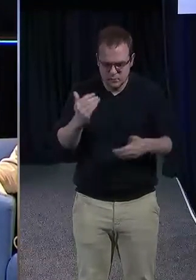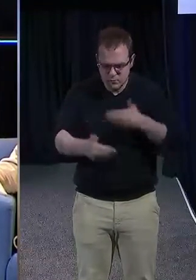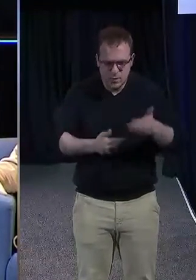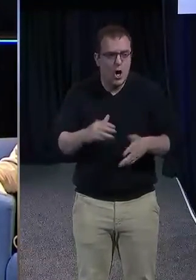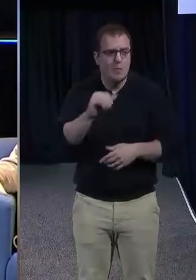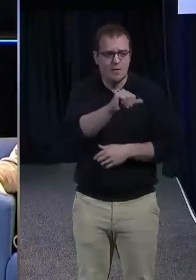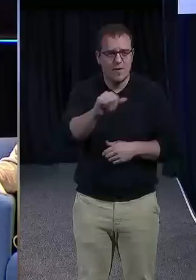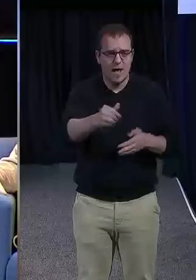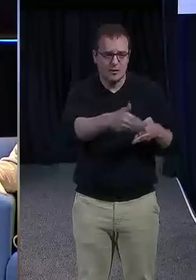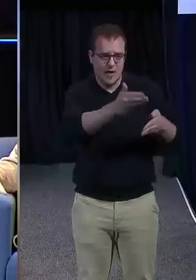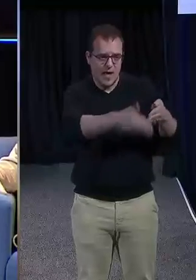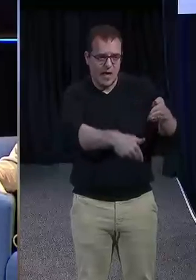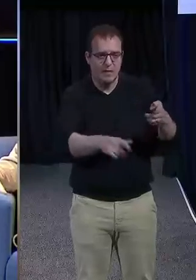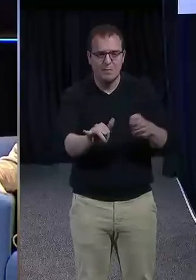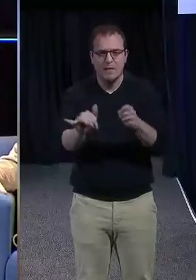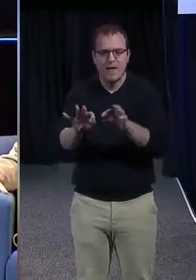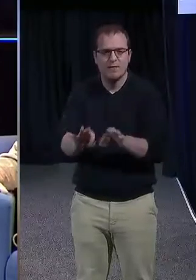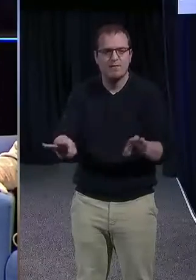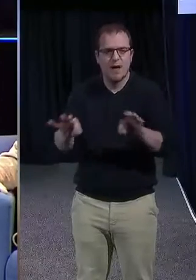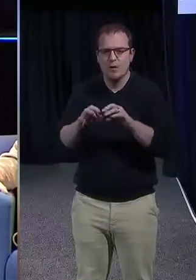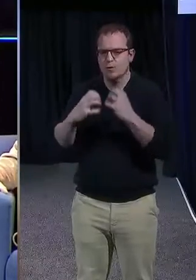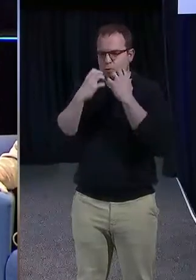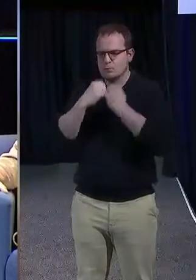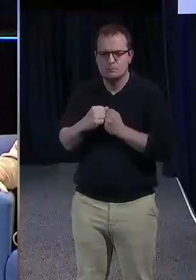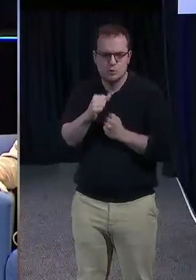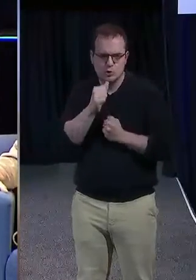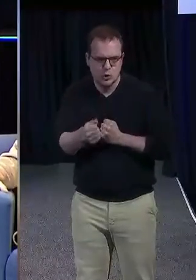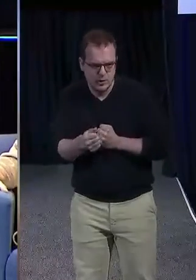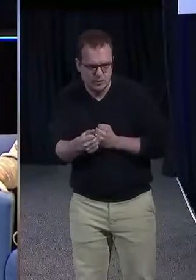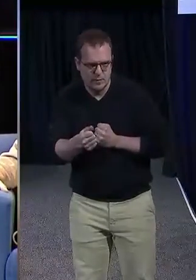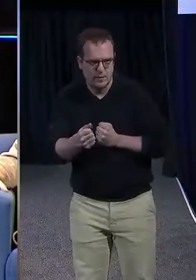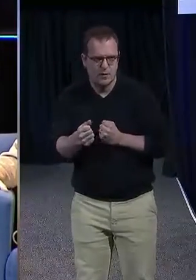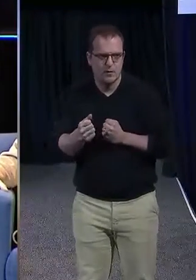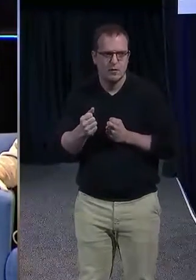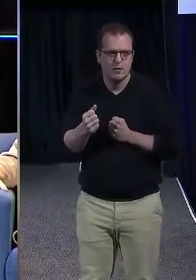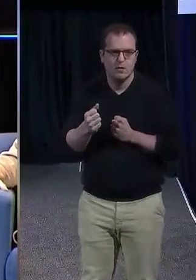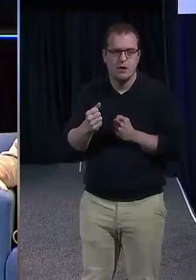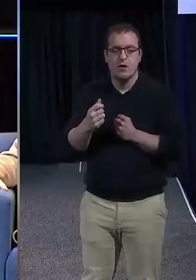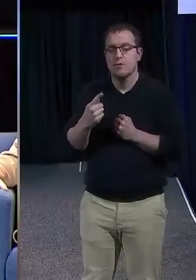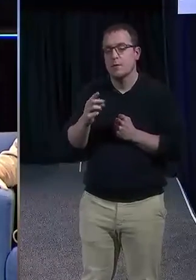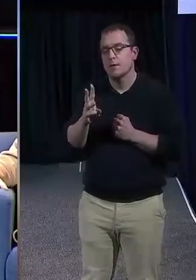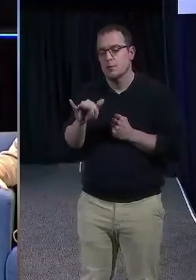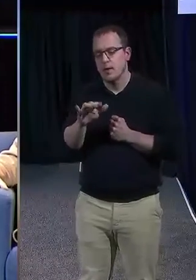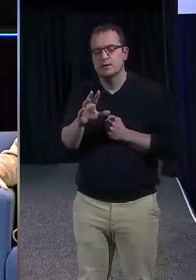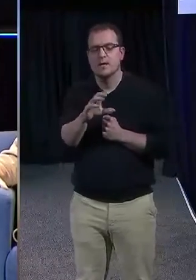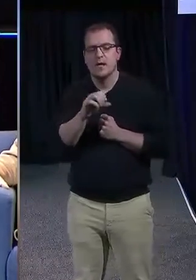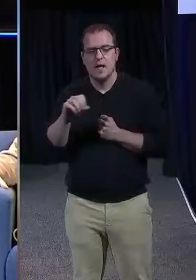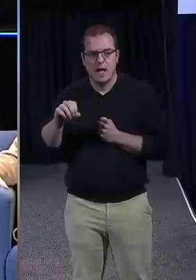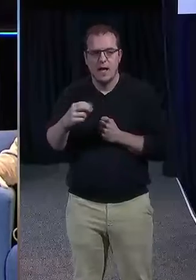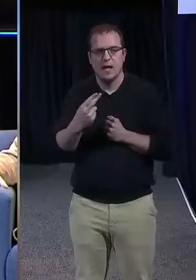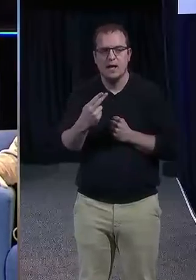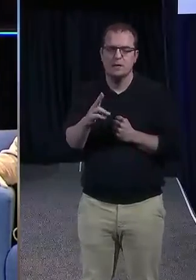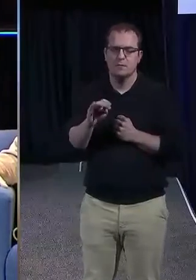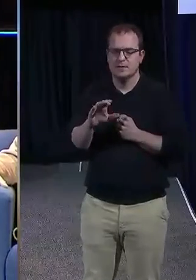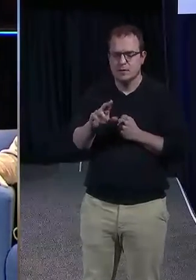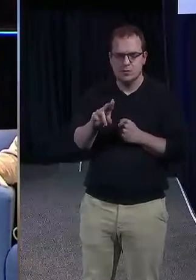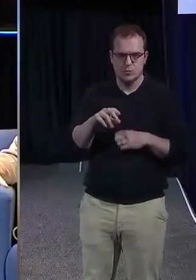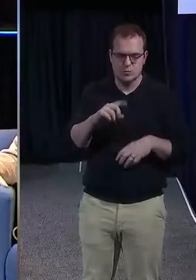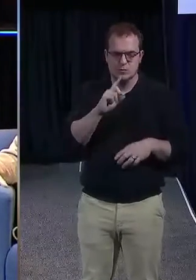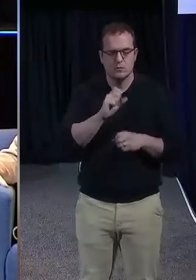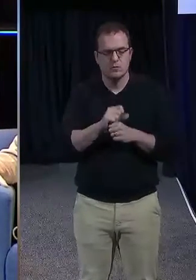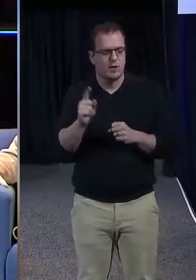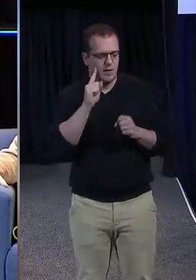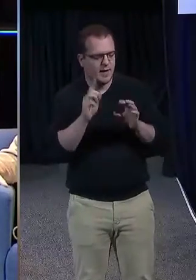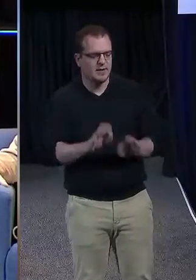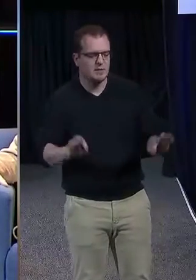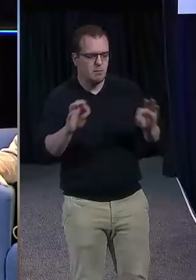but the values should not end for HBCUs and for PWIs as well. Thank you. I think an important part for